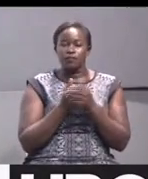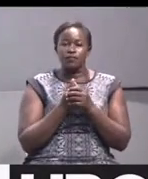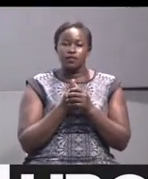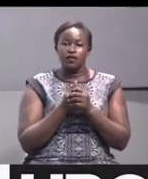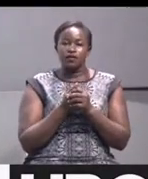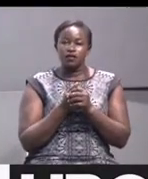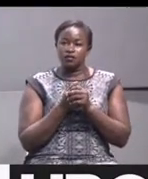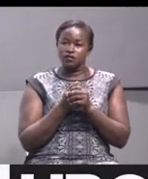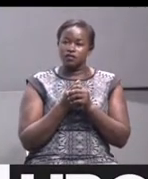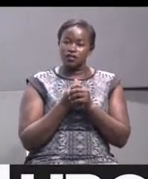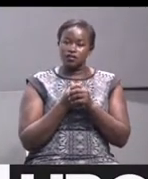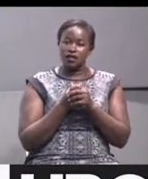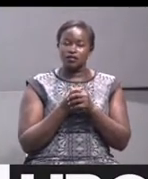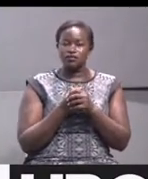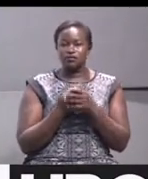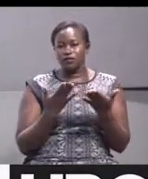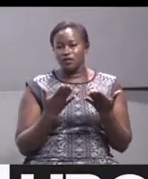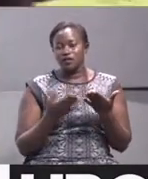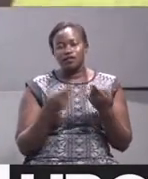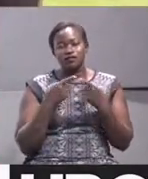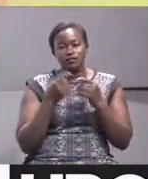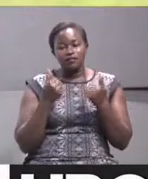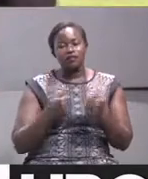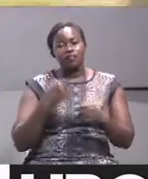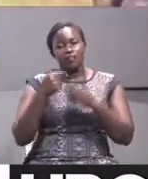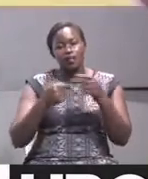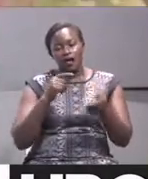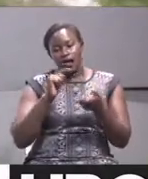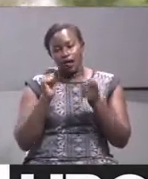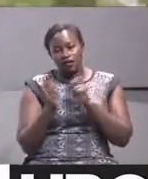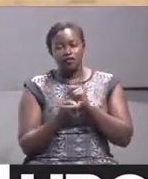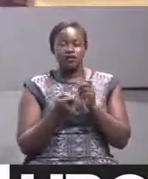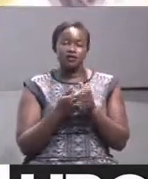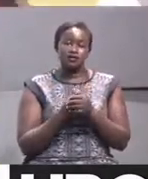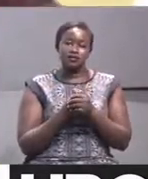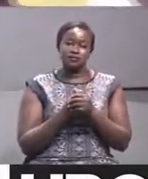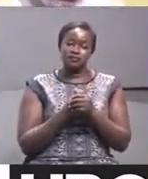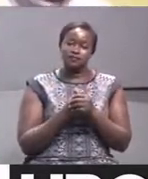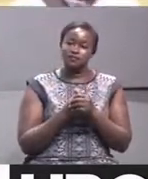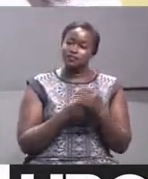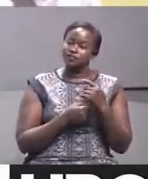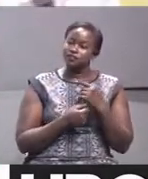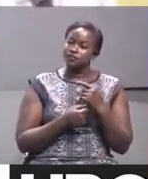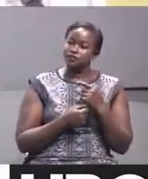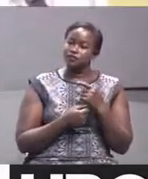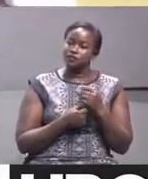could continue to change. Irrigation has been advised as one of the mitigating strategies.